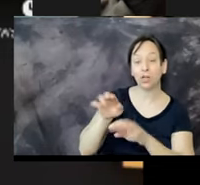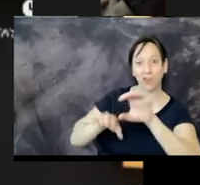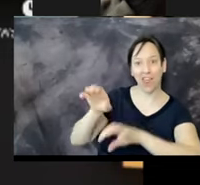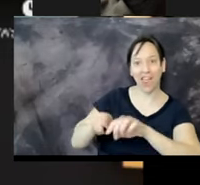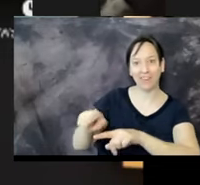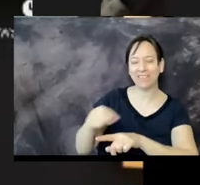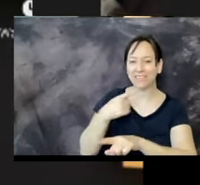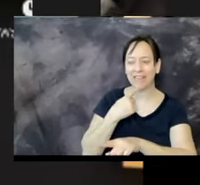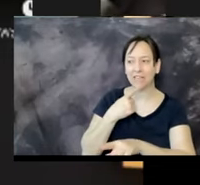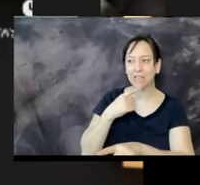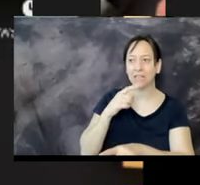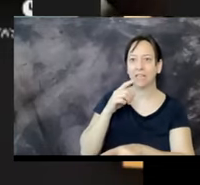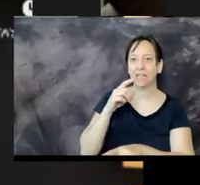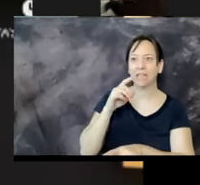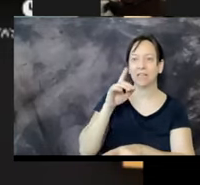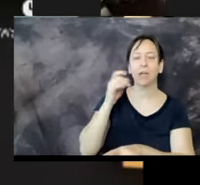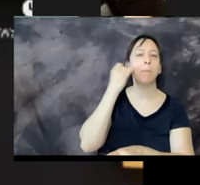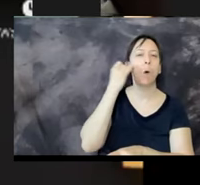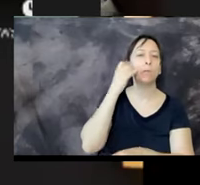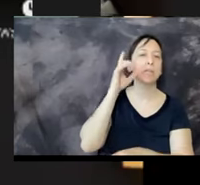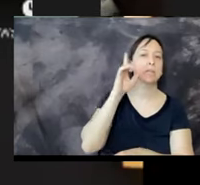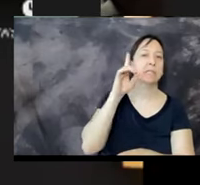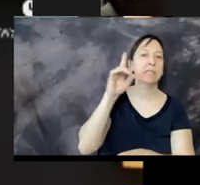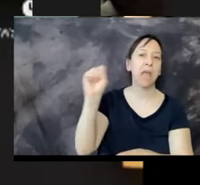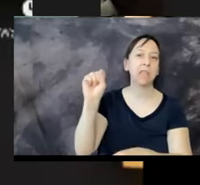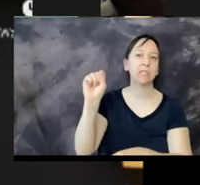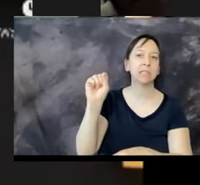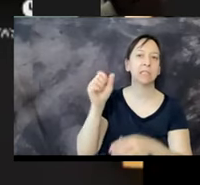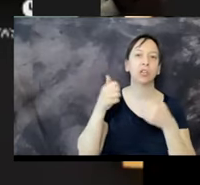if DDS uses power play?